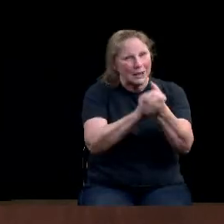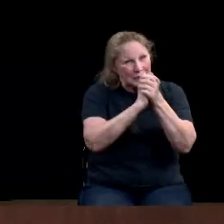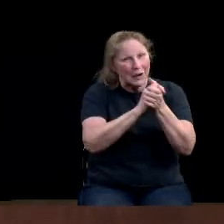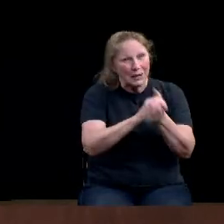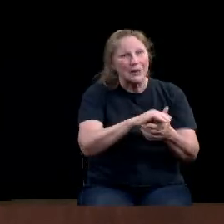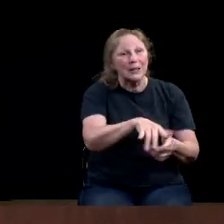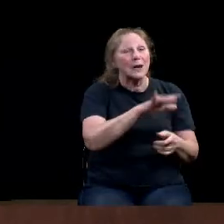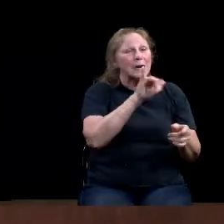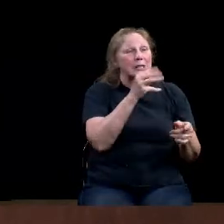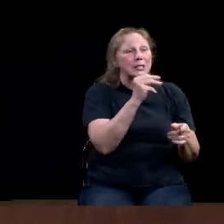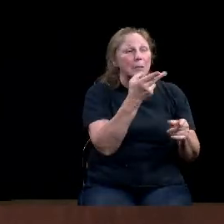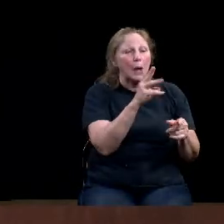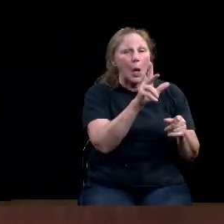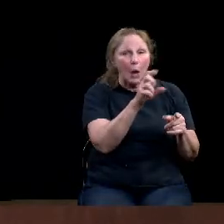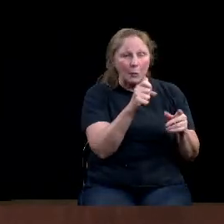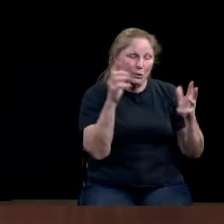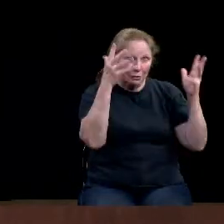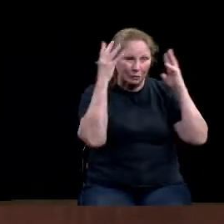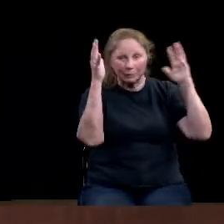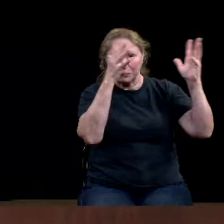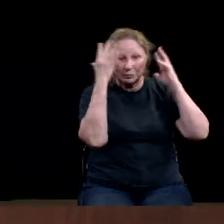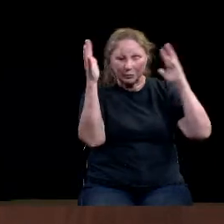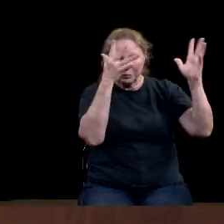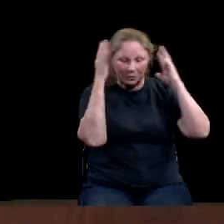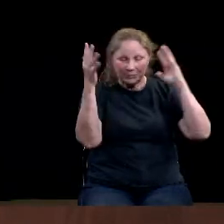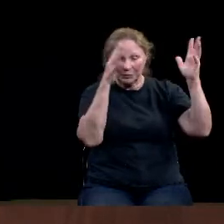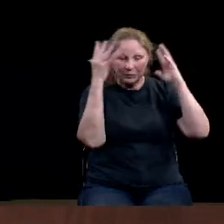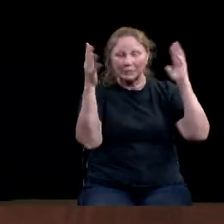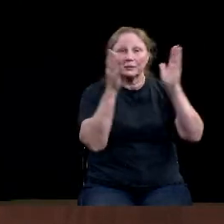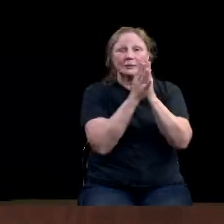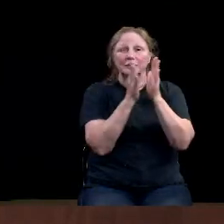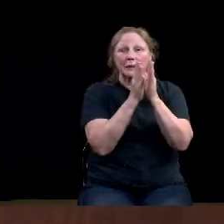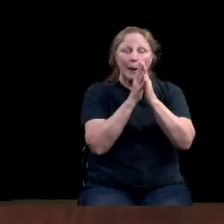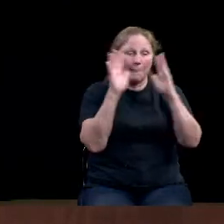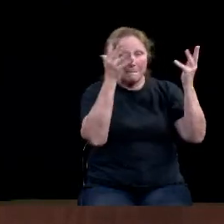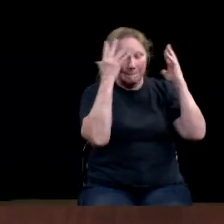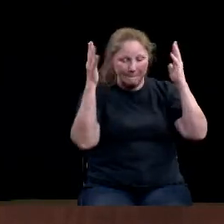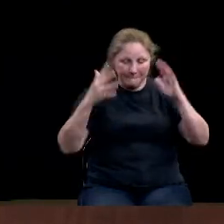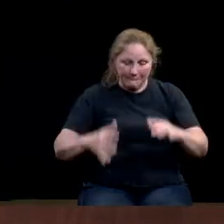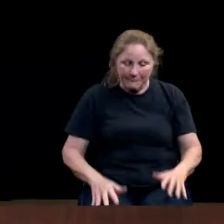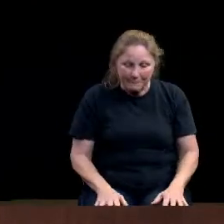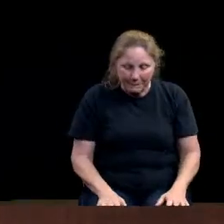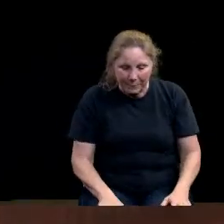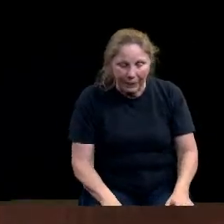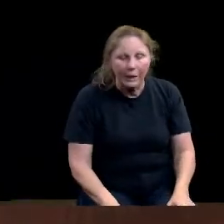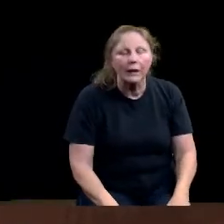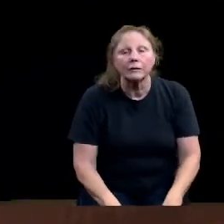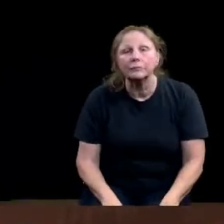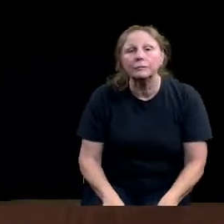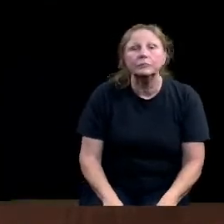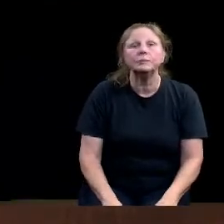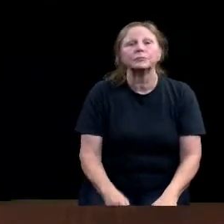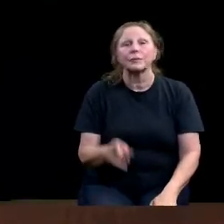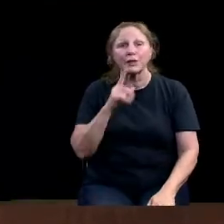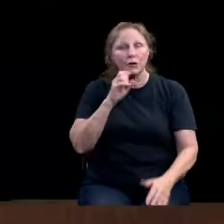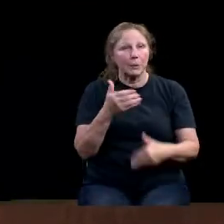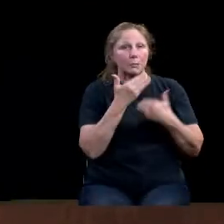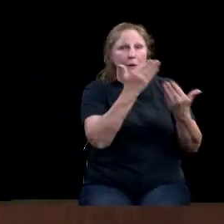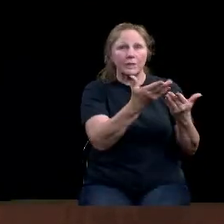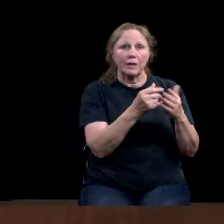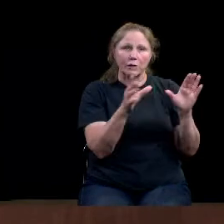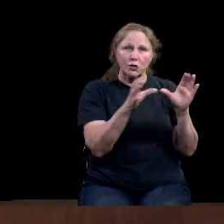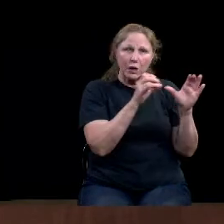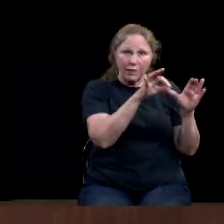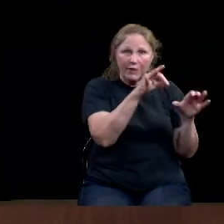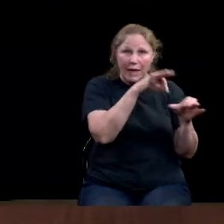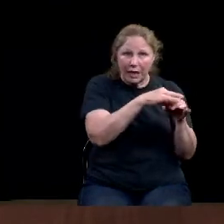And you should have been presented with a certificate of your election. And we'll have a few moments here in a moment